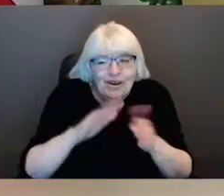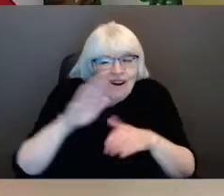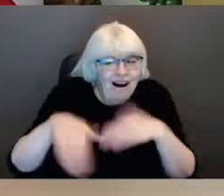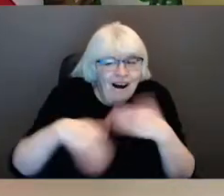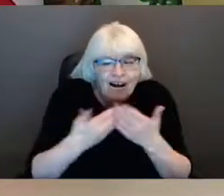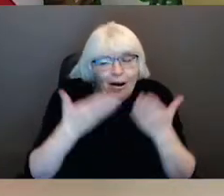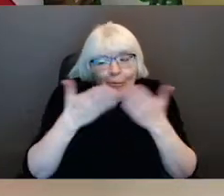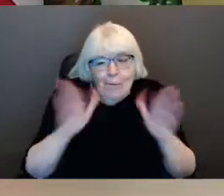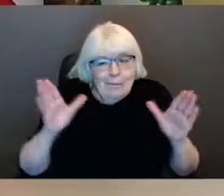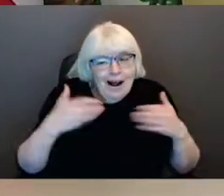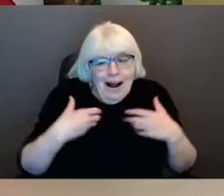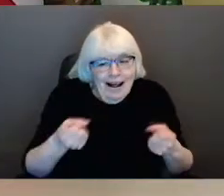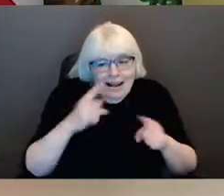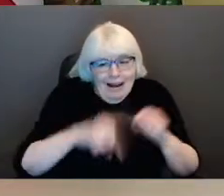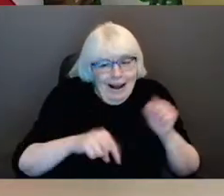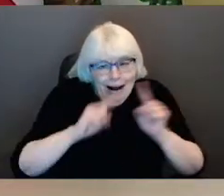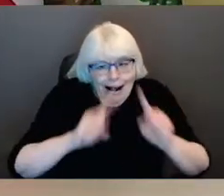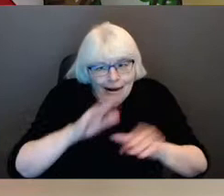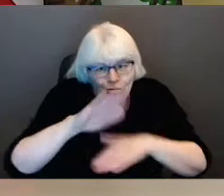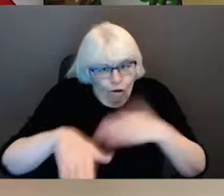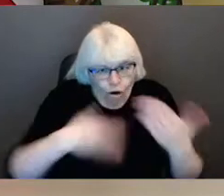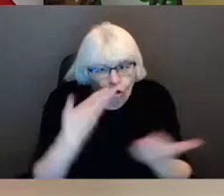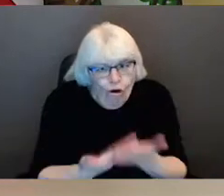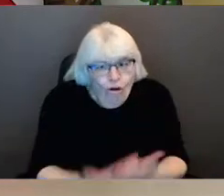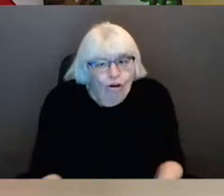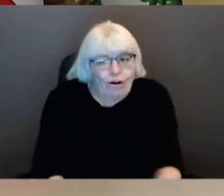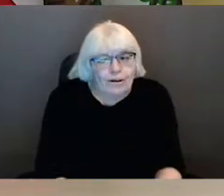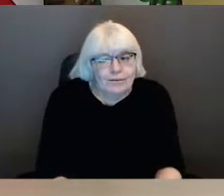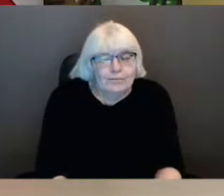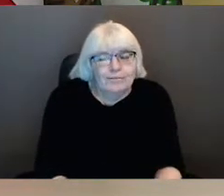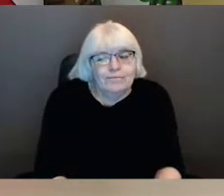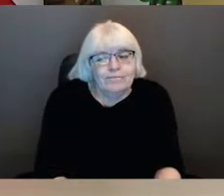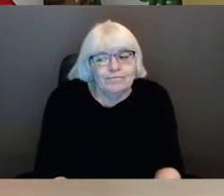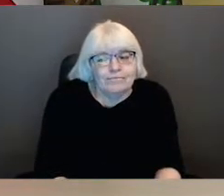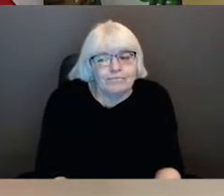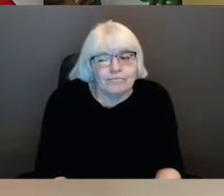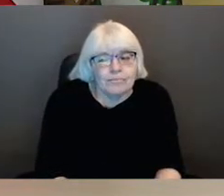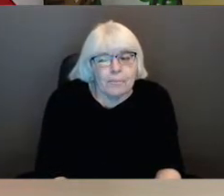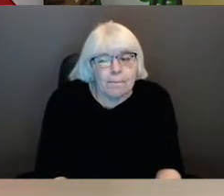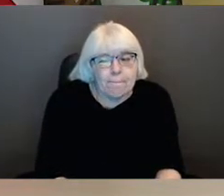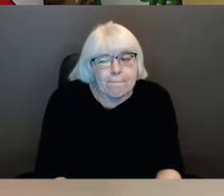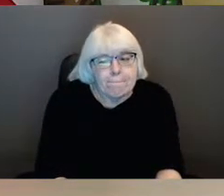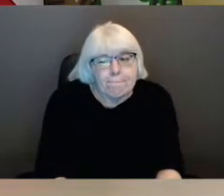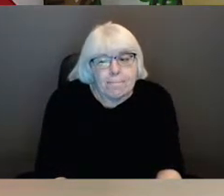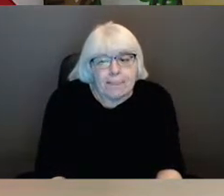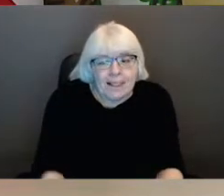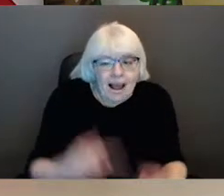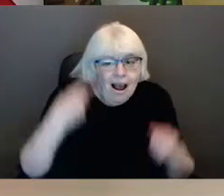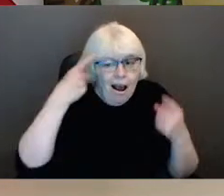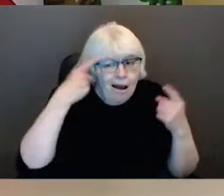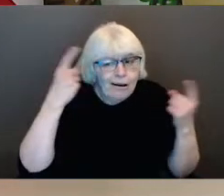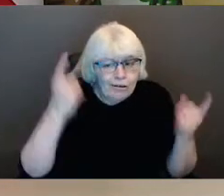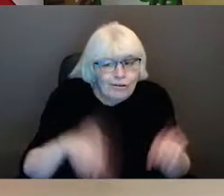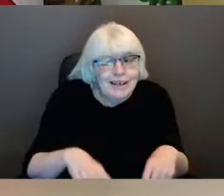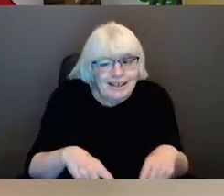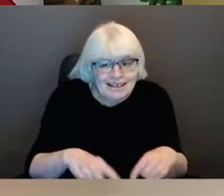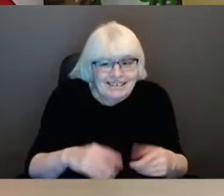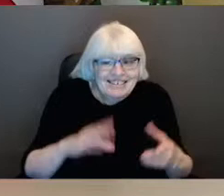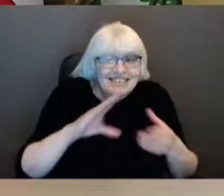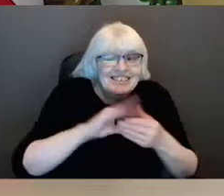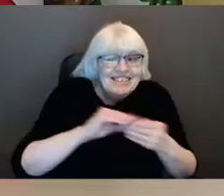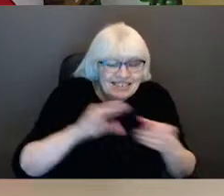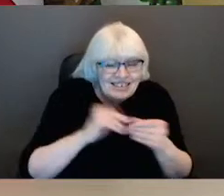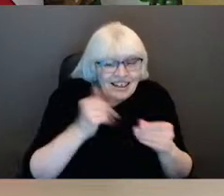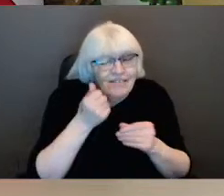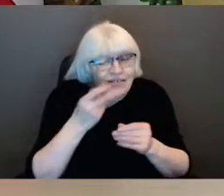Yeah, I mean, I agree. I think, you know, we said it earlier on that this pandemic and this last couple of years have been challenging